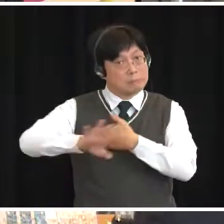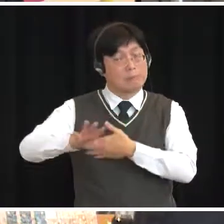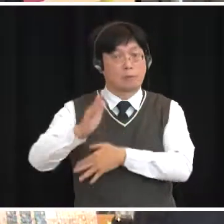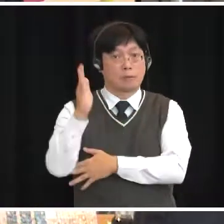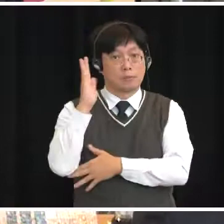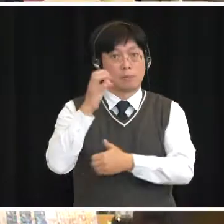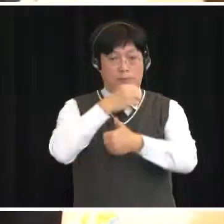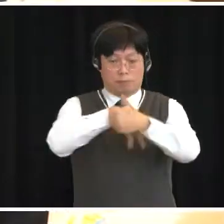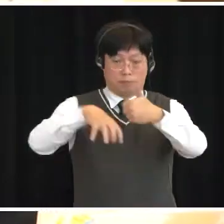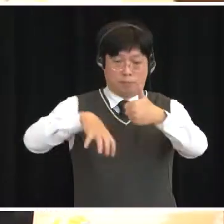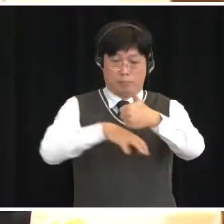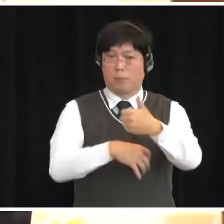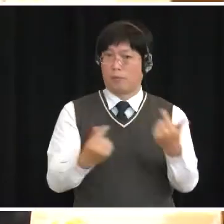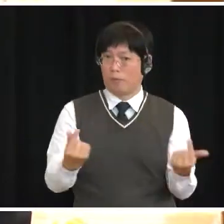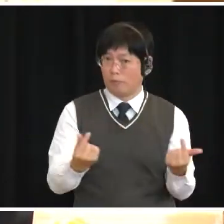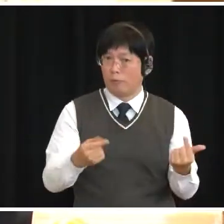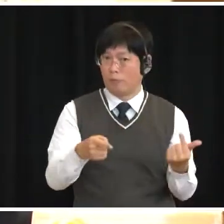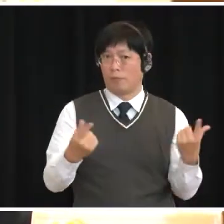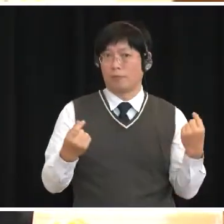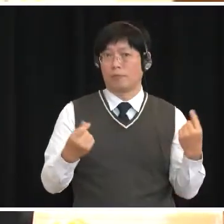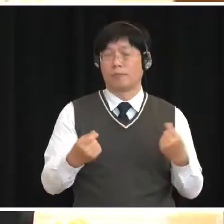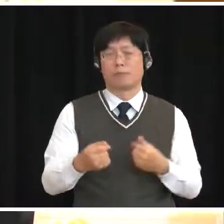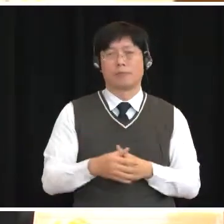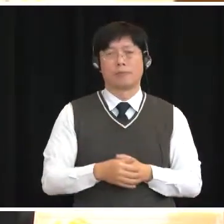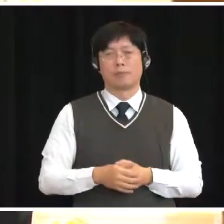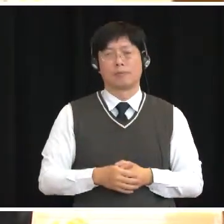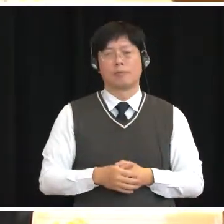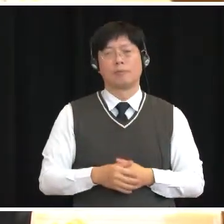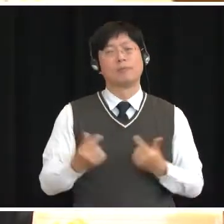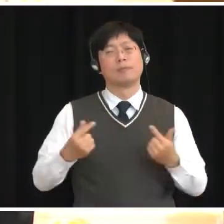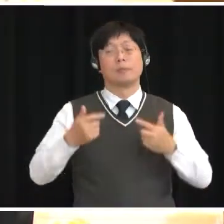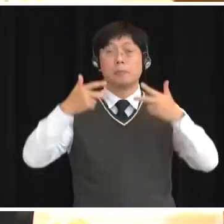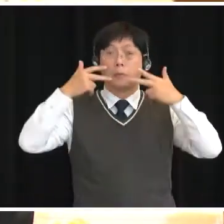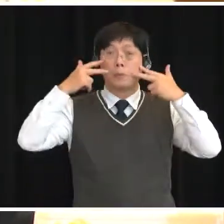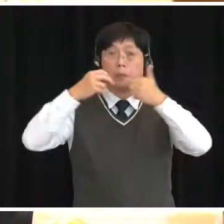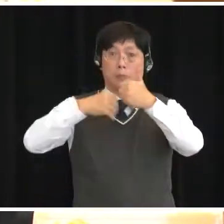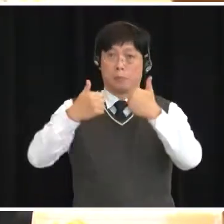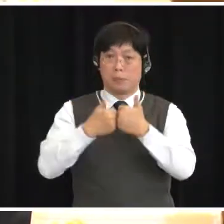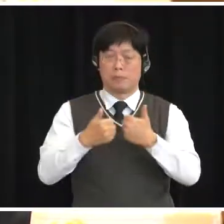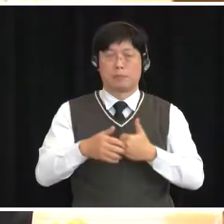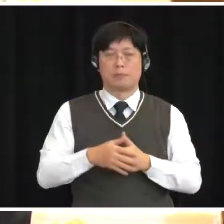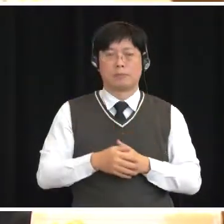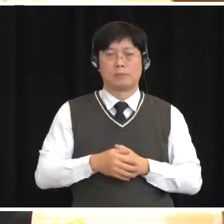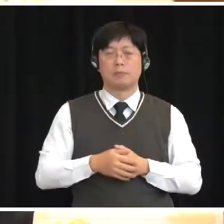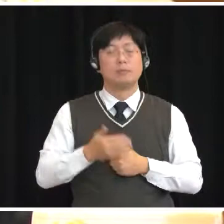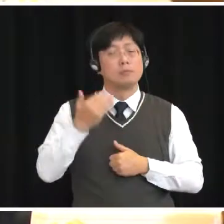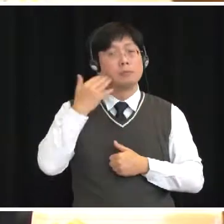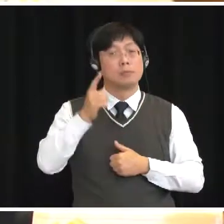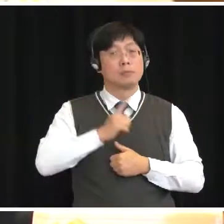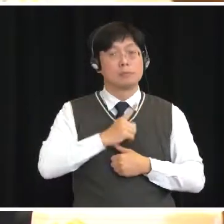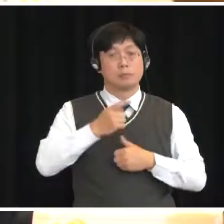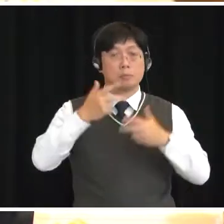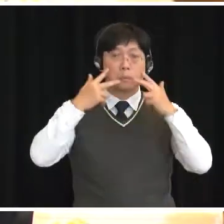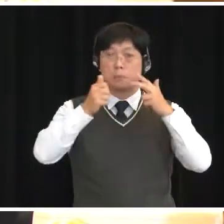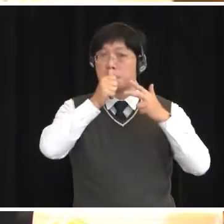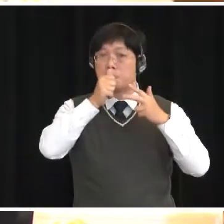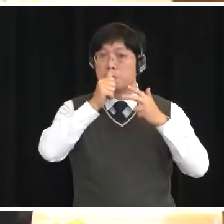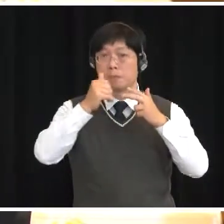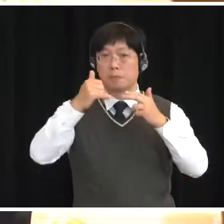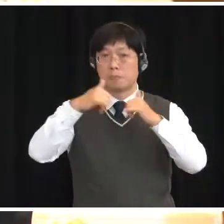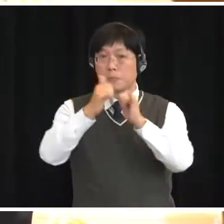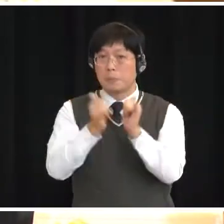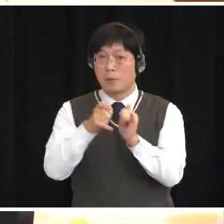Moreover, other agencies and ministries are doing similar things. For example, the Council of